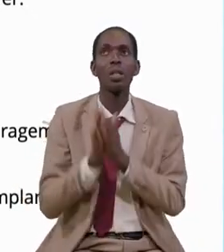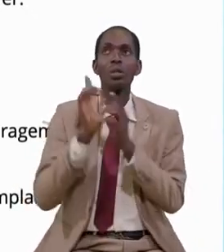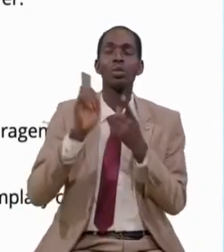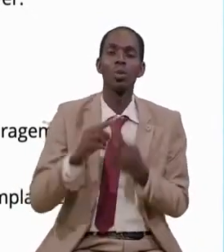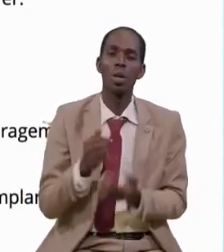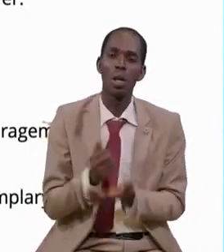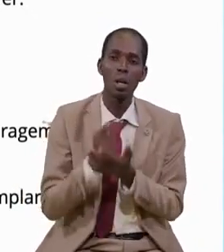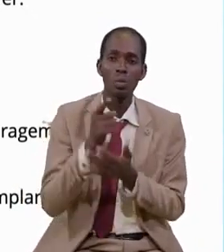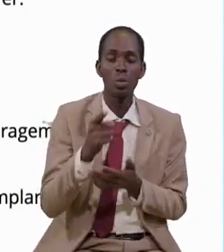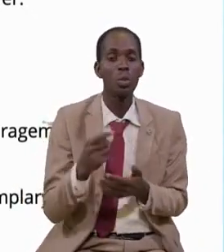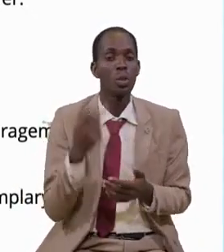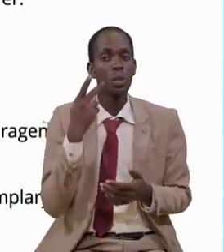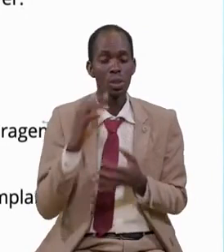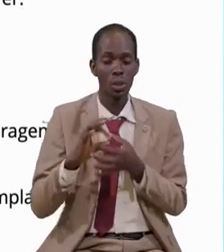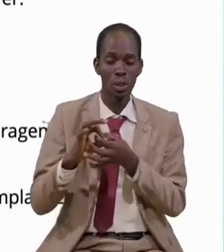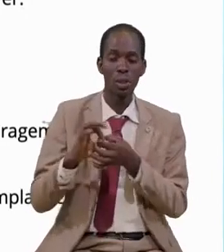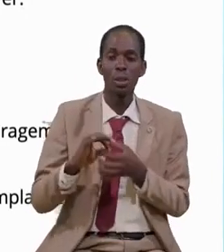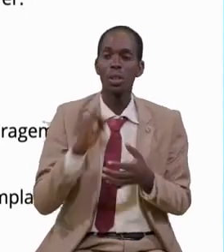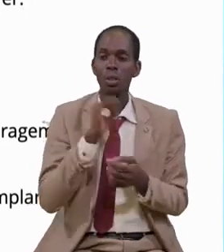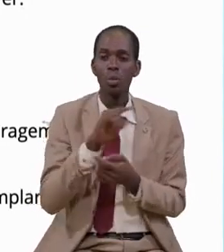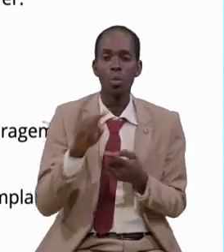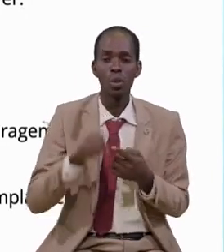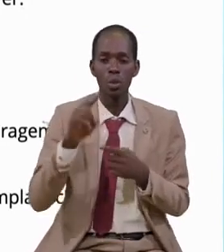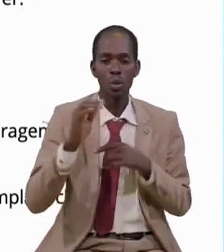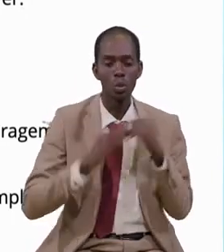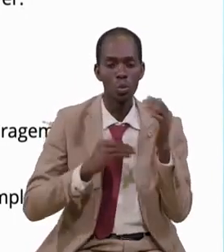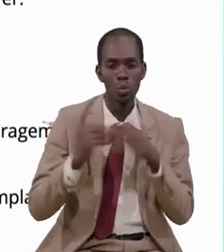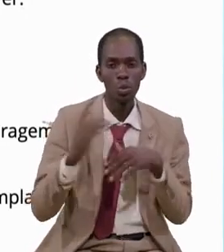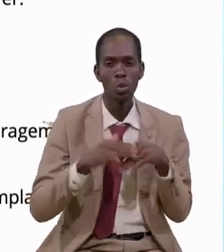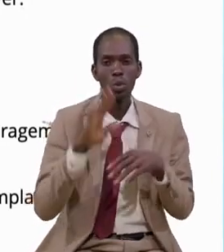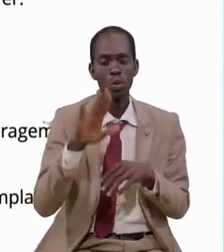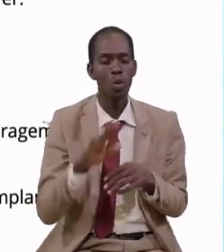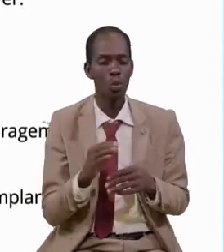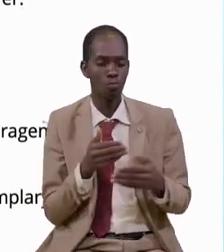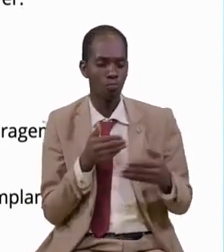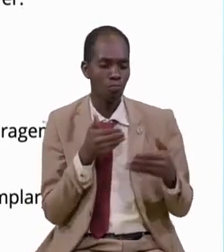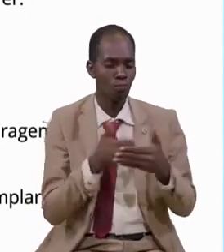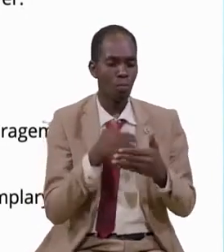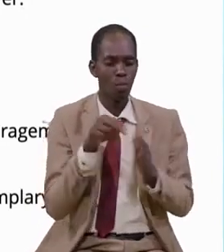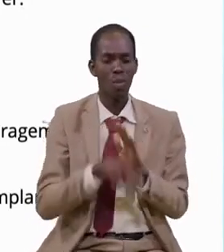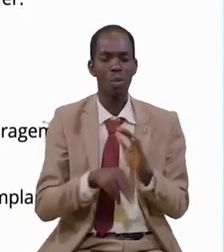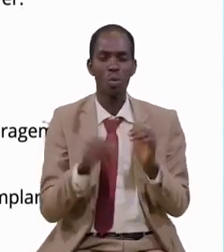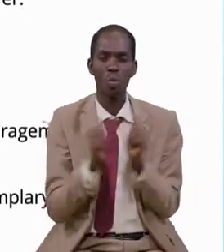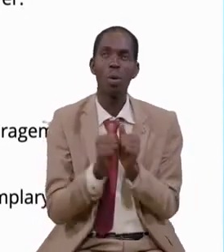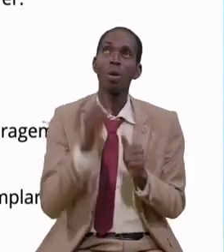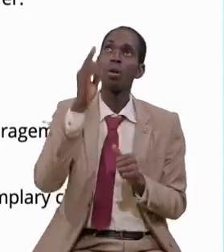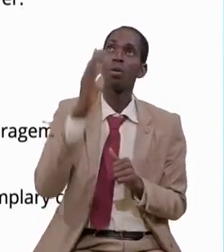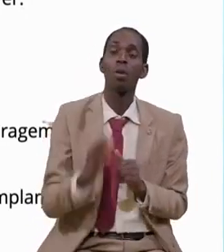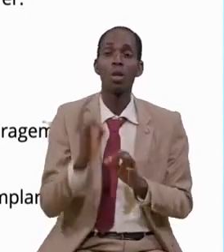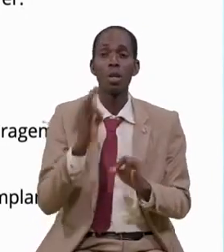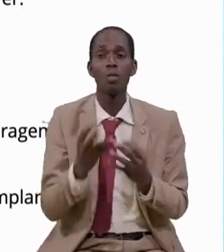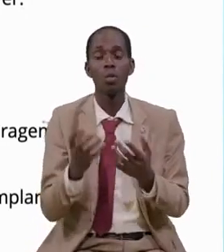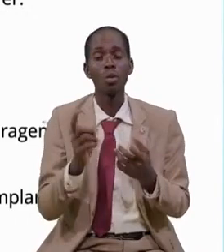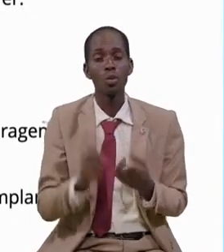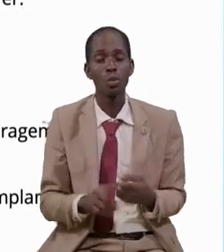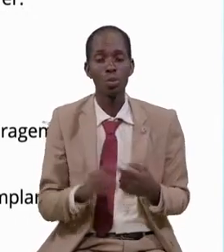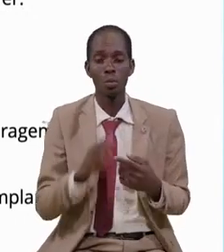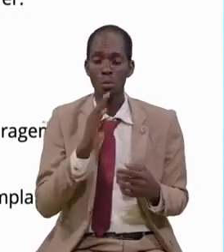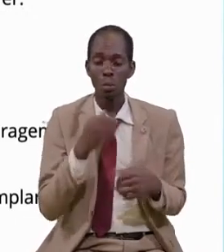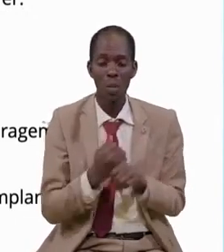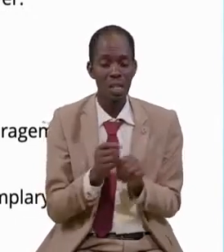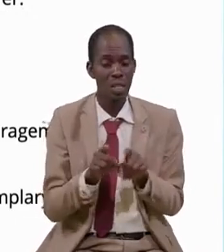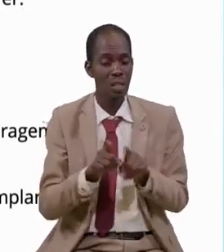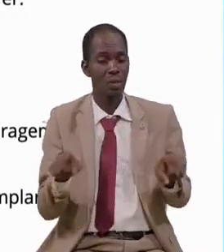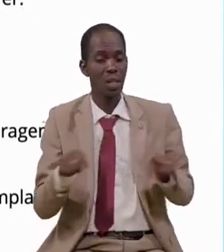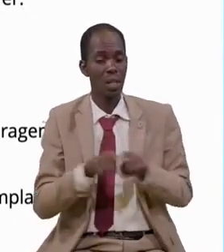when you build your intimacy with God. This is between you and God. If you're going to make a difference like Christ, oh, you must have